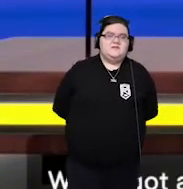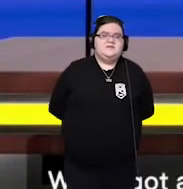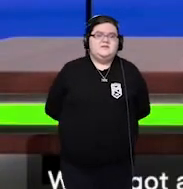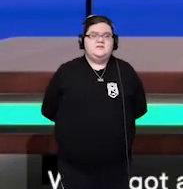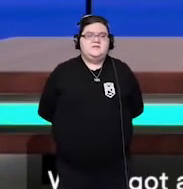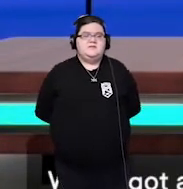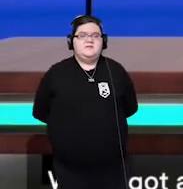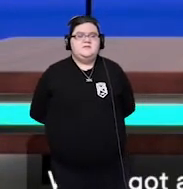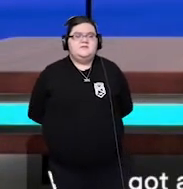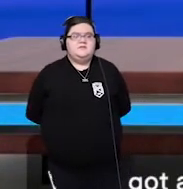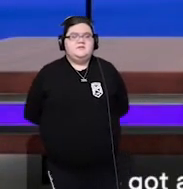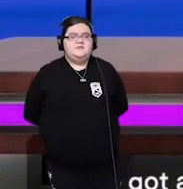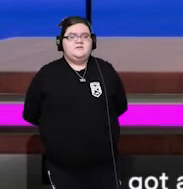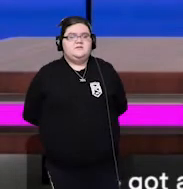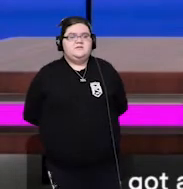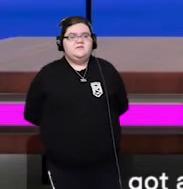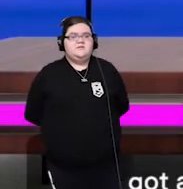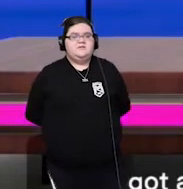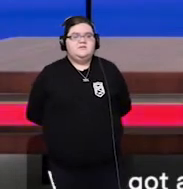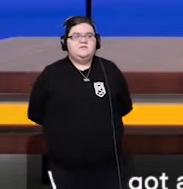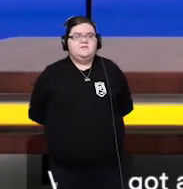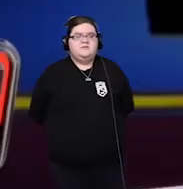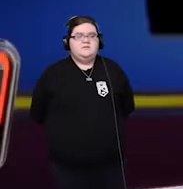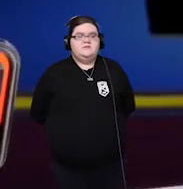like a secretary. Yeah, that's here. What I think.